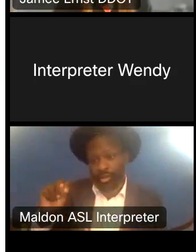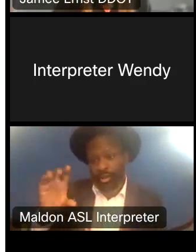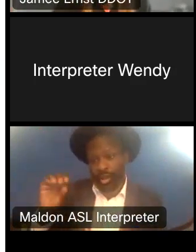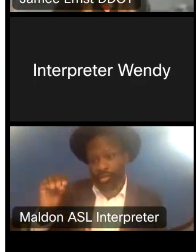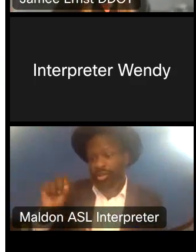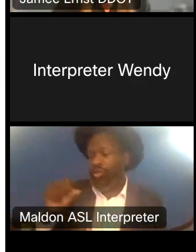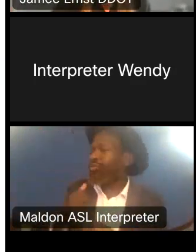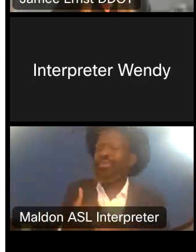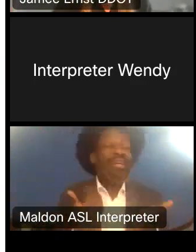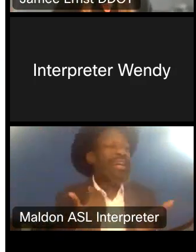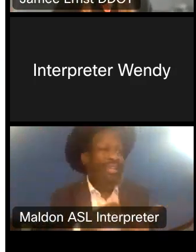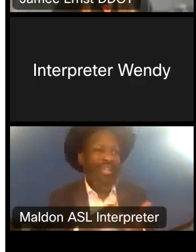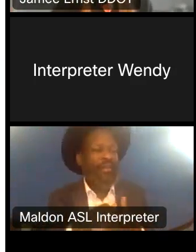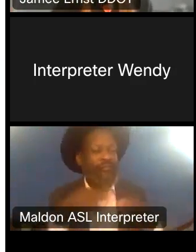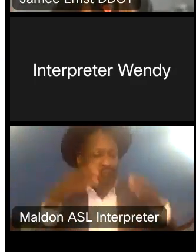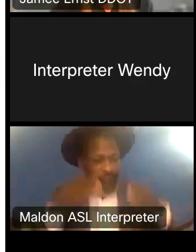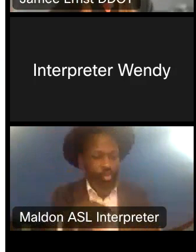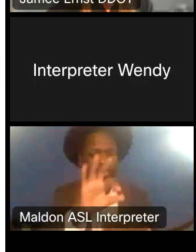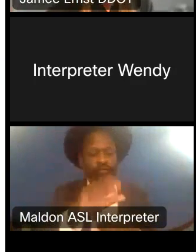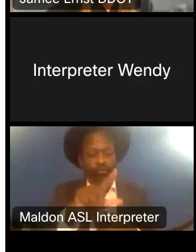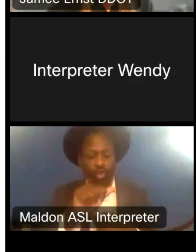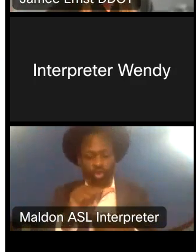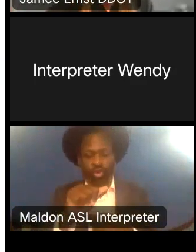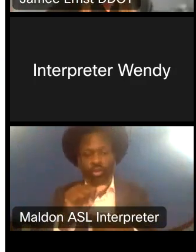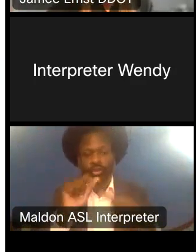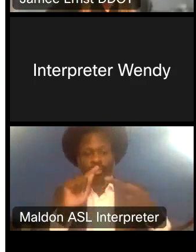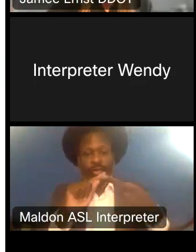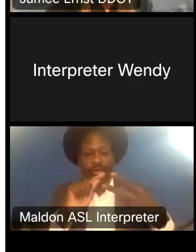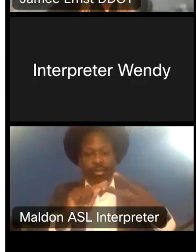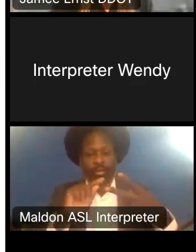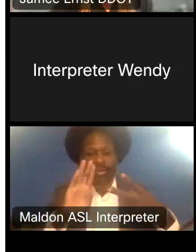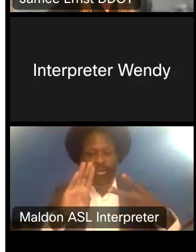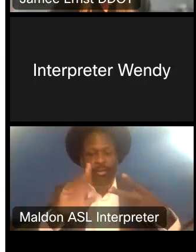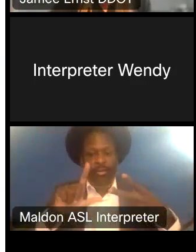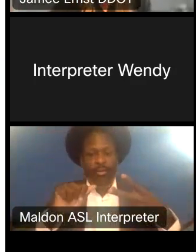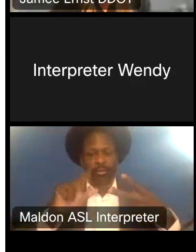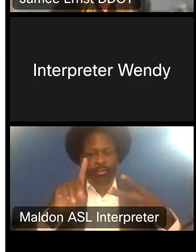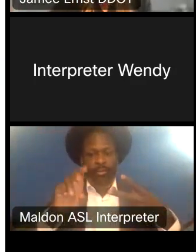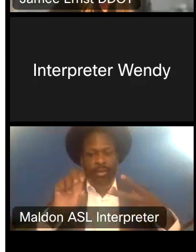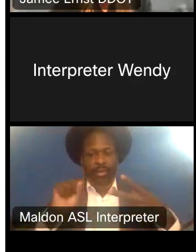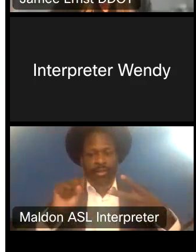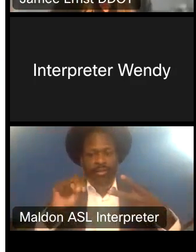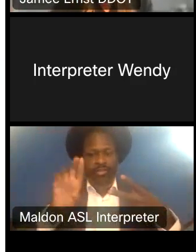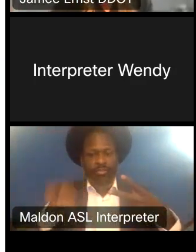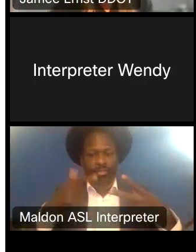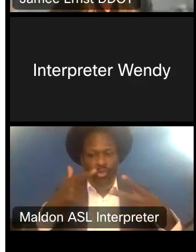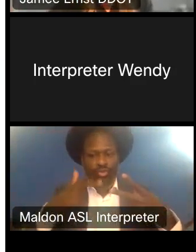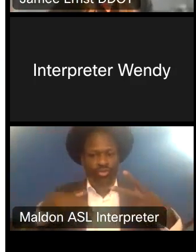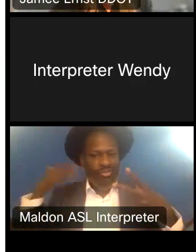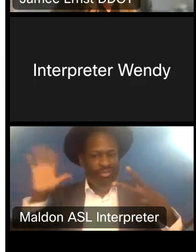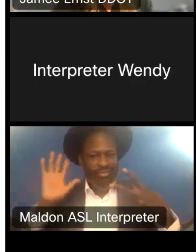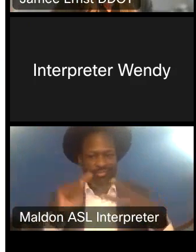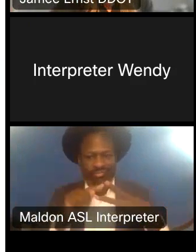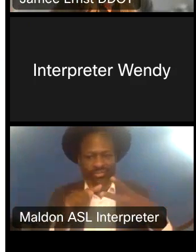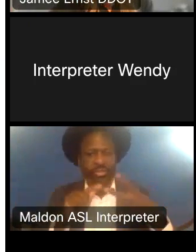Bladensburg, but that's something we could explore if there are a continuation of this project.